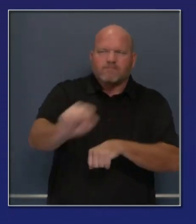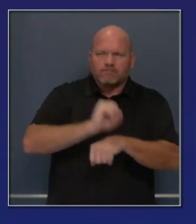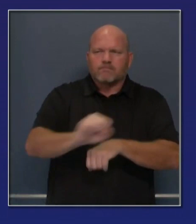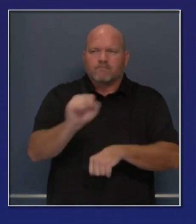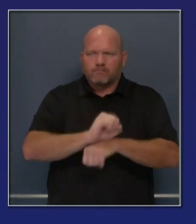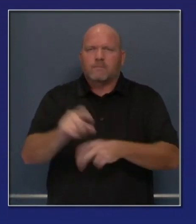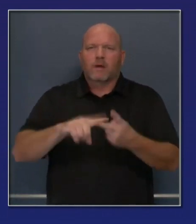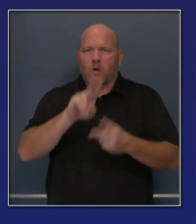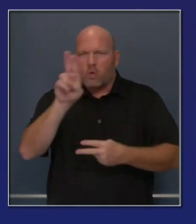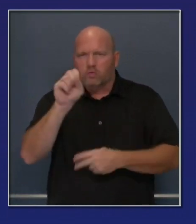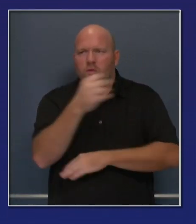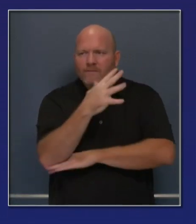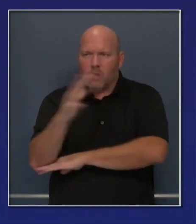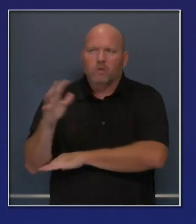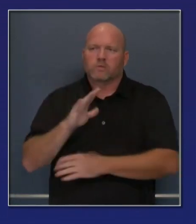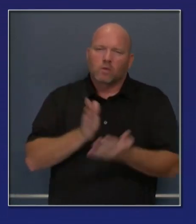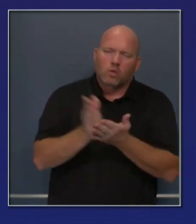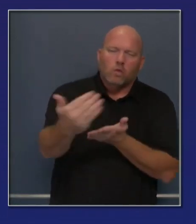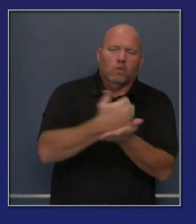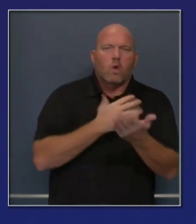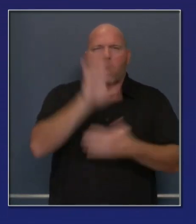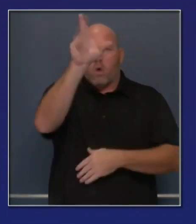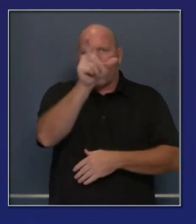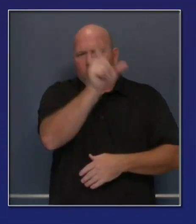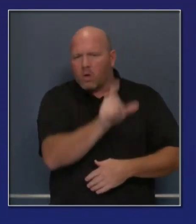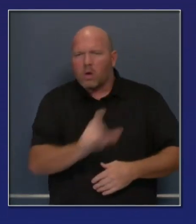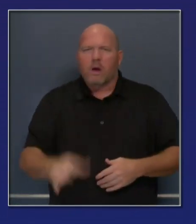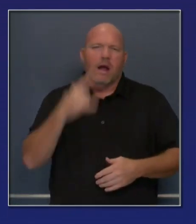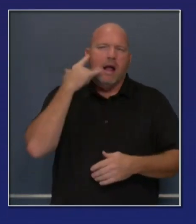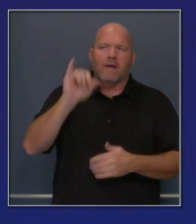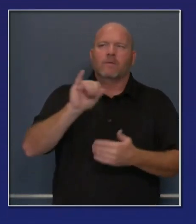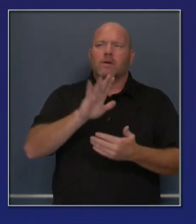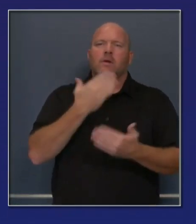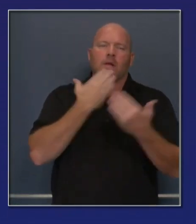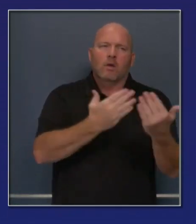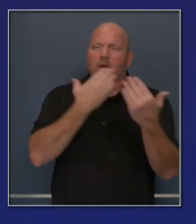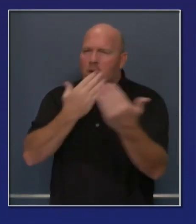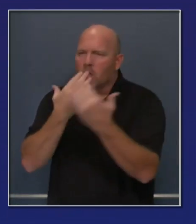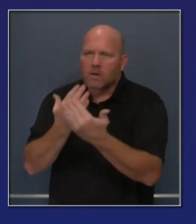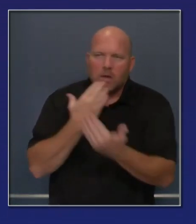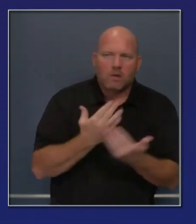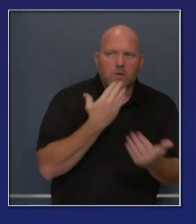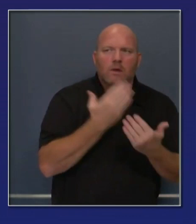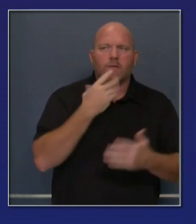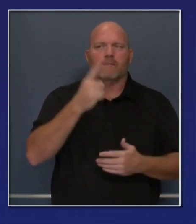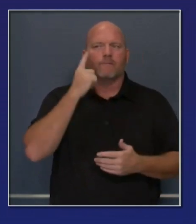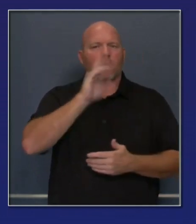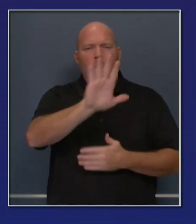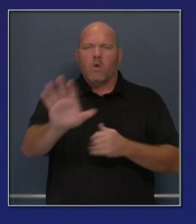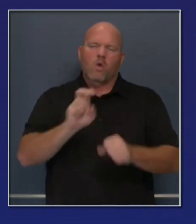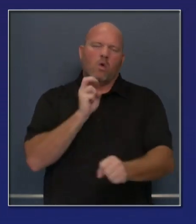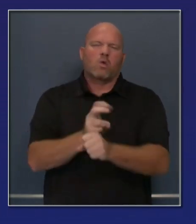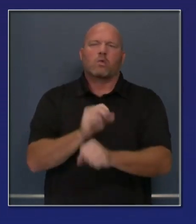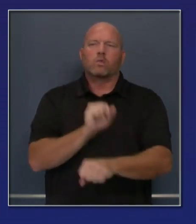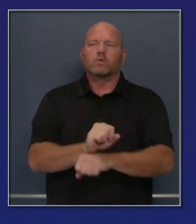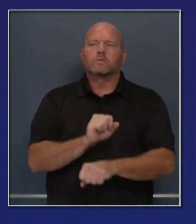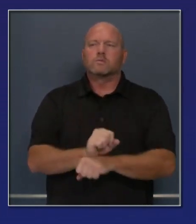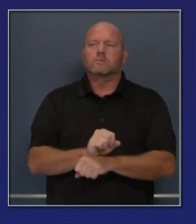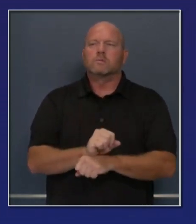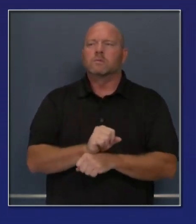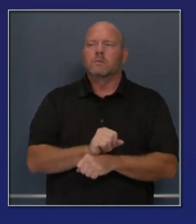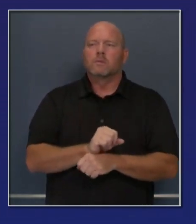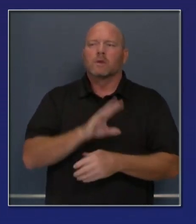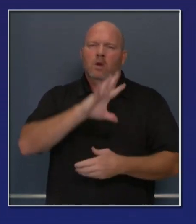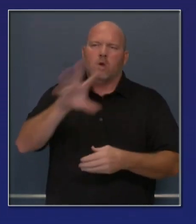over across the rest of the country. And again, cannot thank them enough. All the hard work that's been done, including